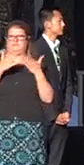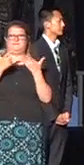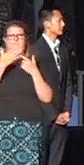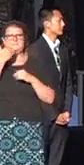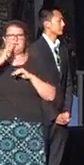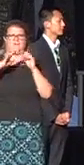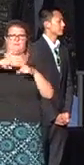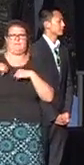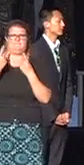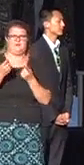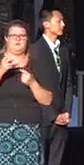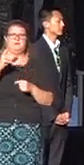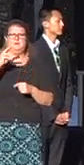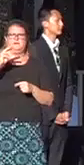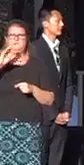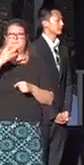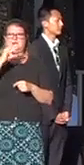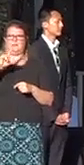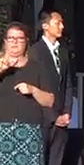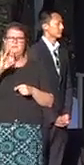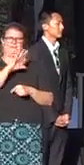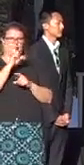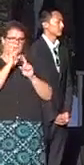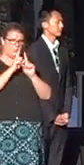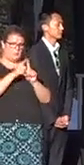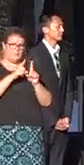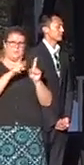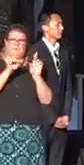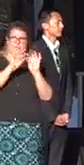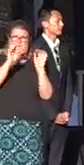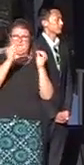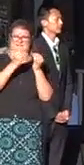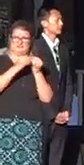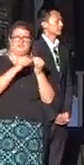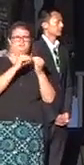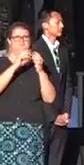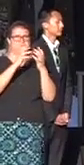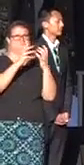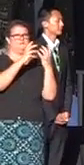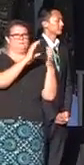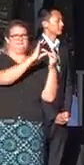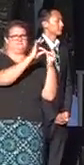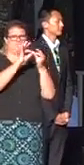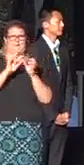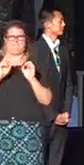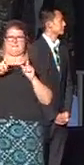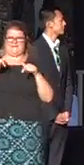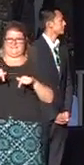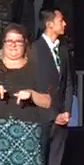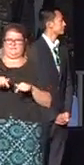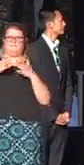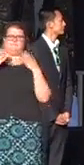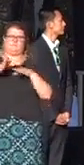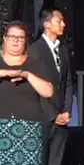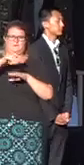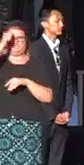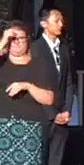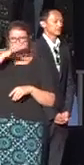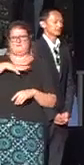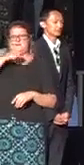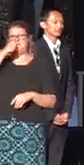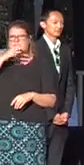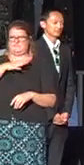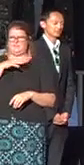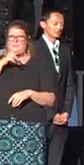ever, and Michael's goal is to bring the organization back to its roots, focusing on the men and